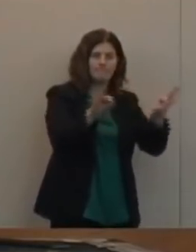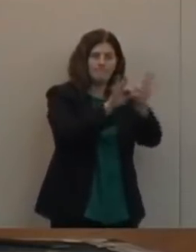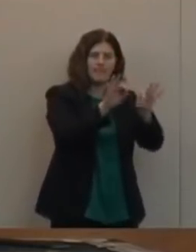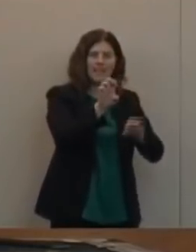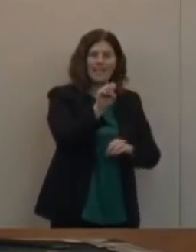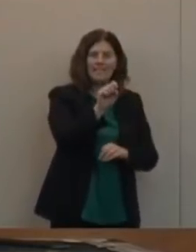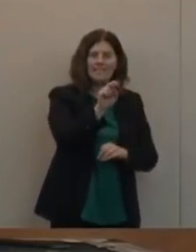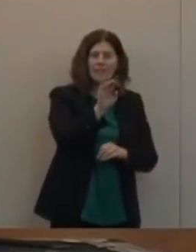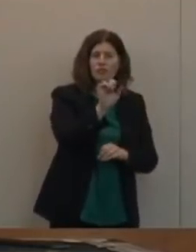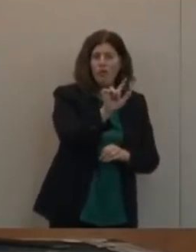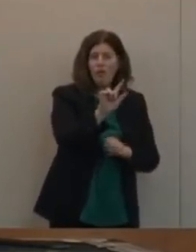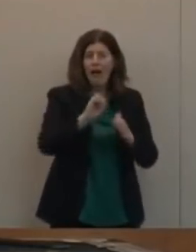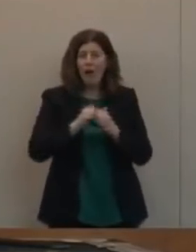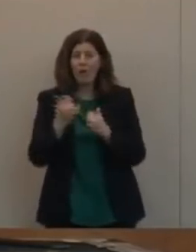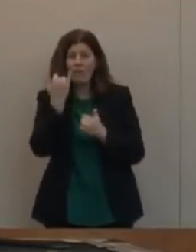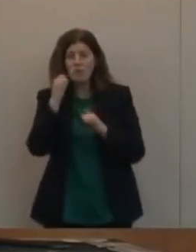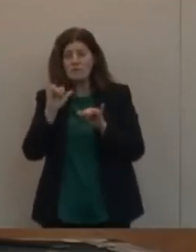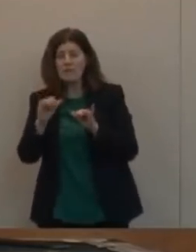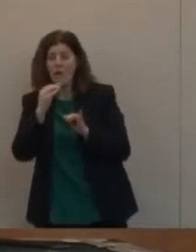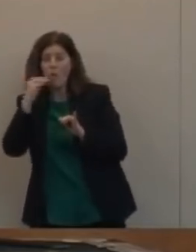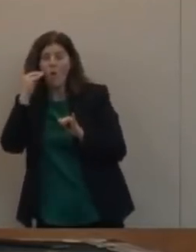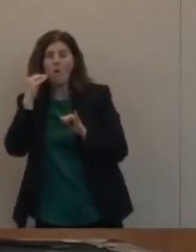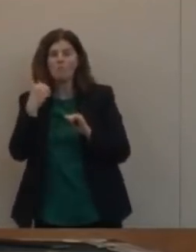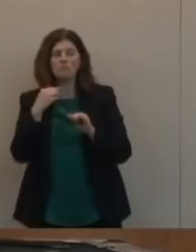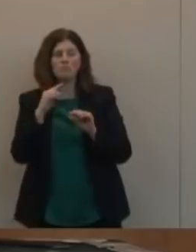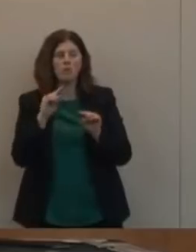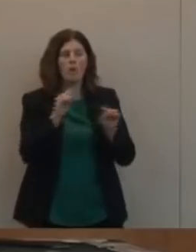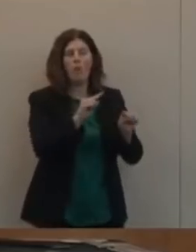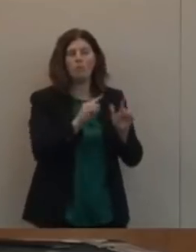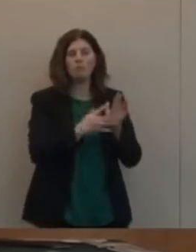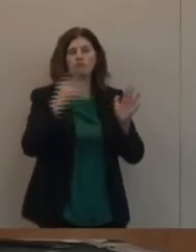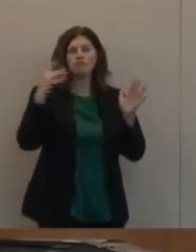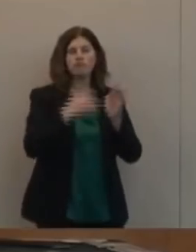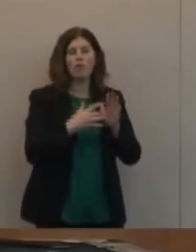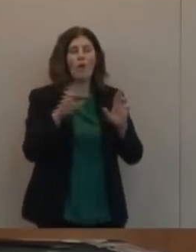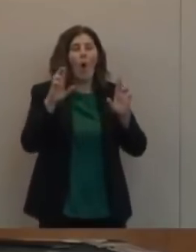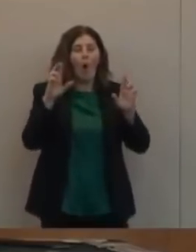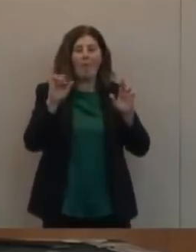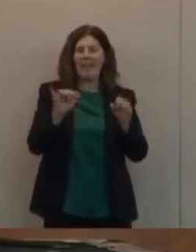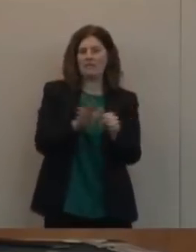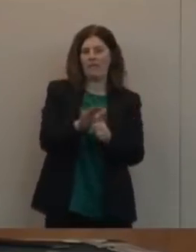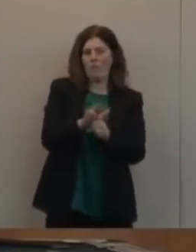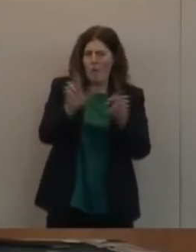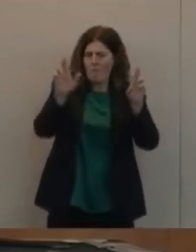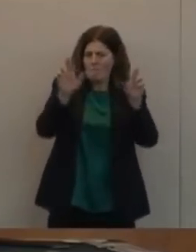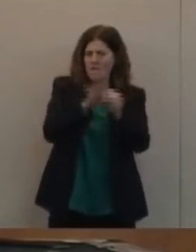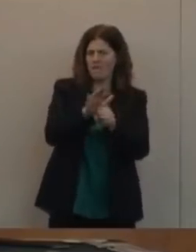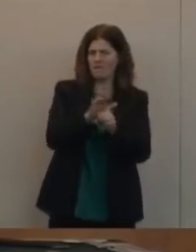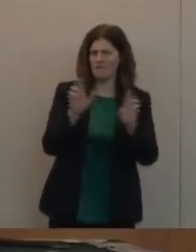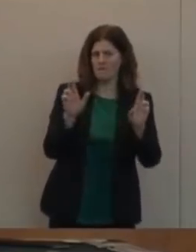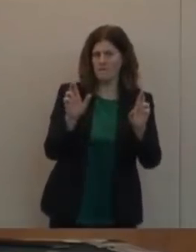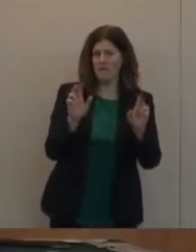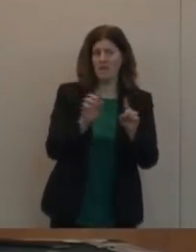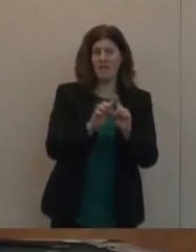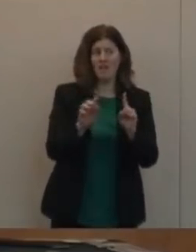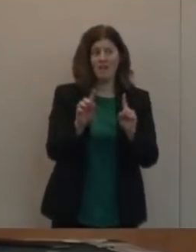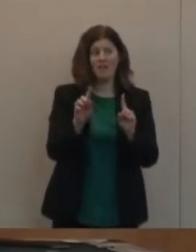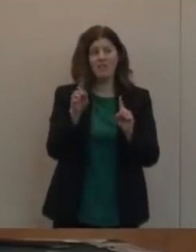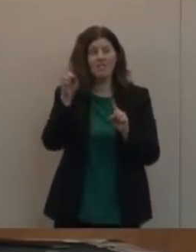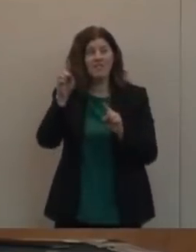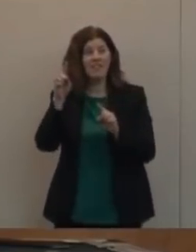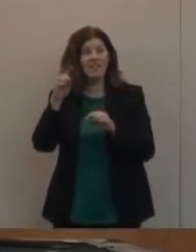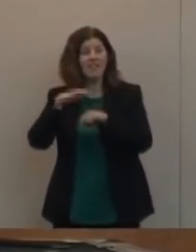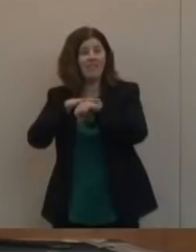you participate in going to an essential business, we're going to hope that that's enough. But look, you've got curfews at the